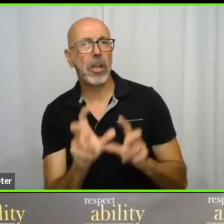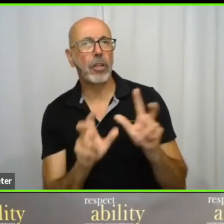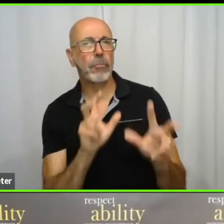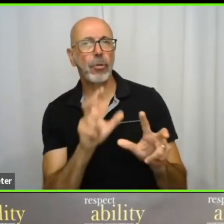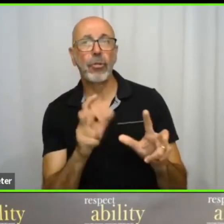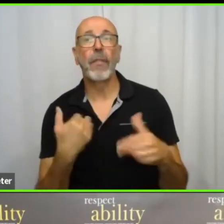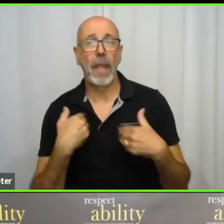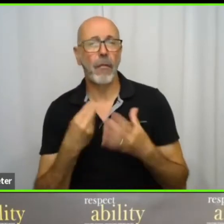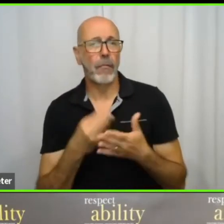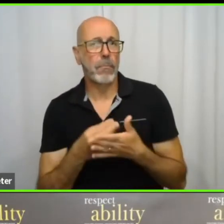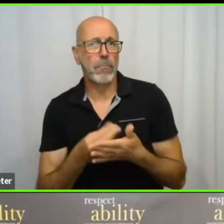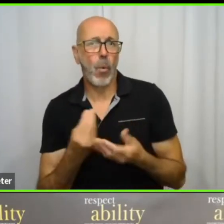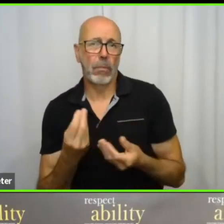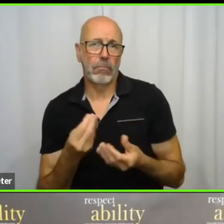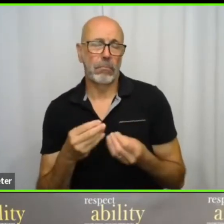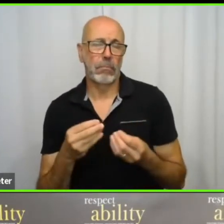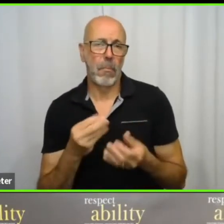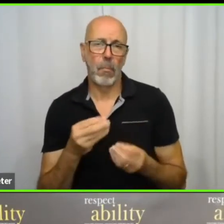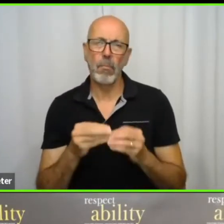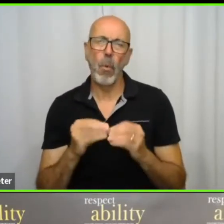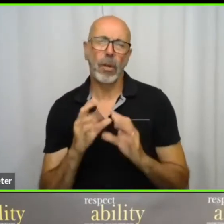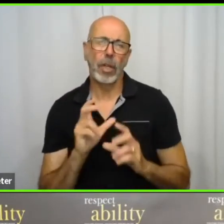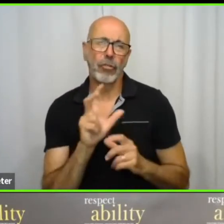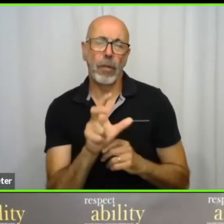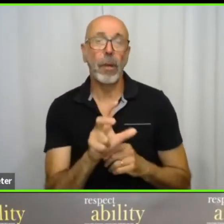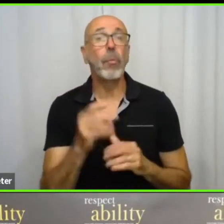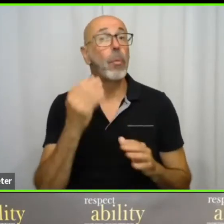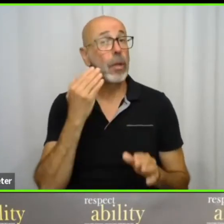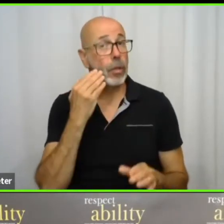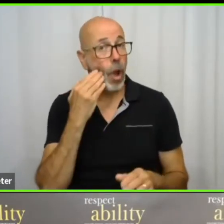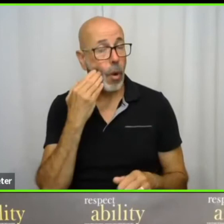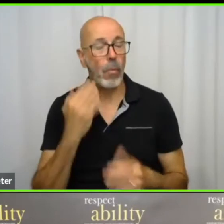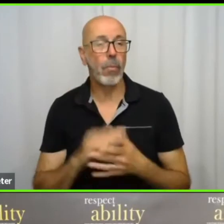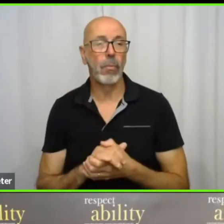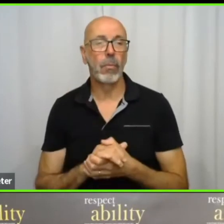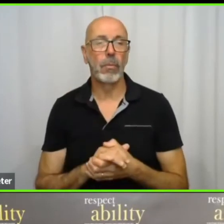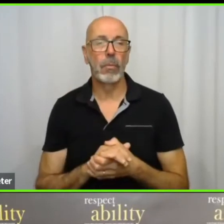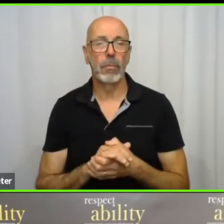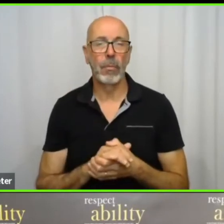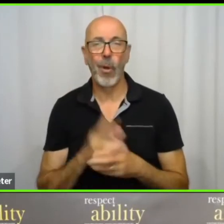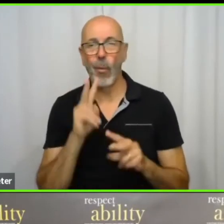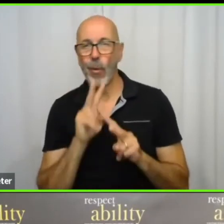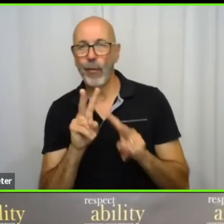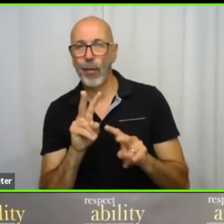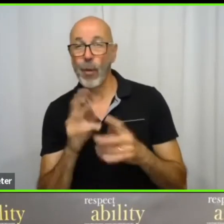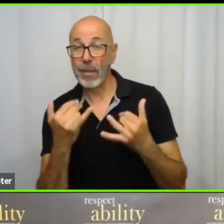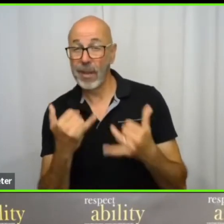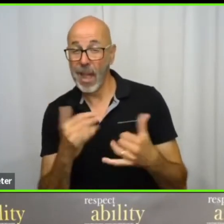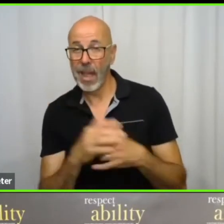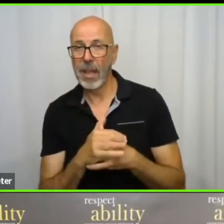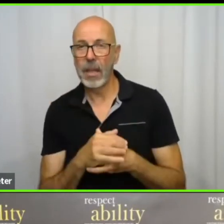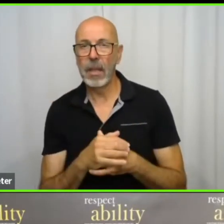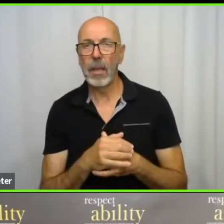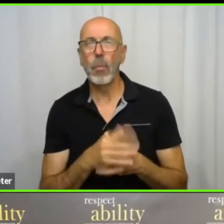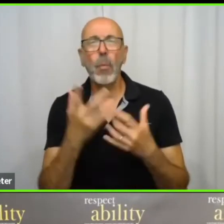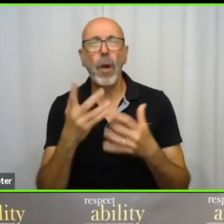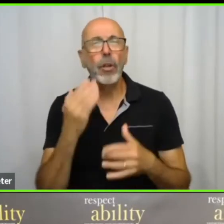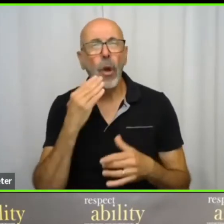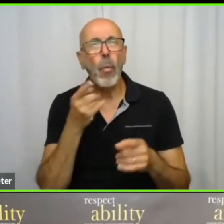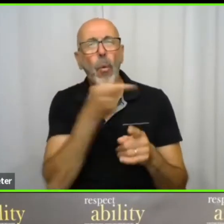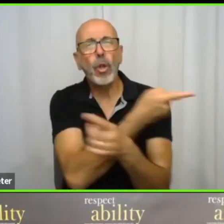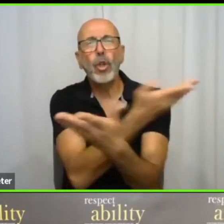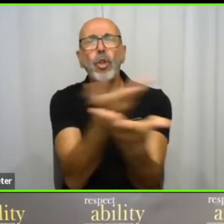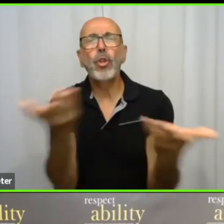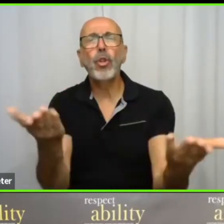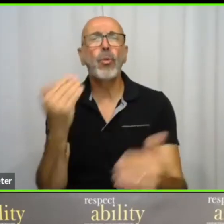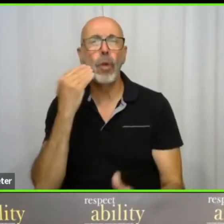to contribute. But we already know what we know. What we're really looking for today is what you know. So I